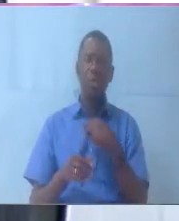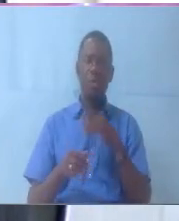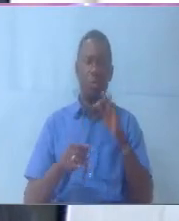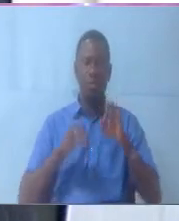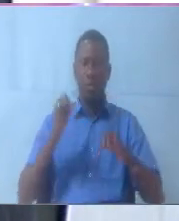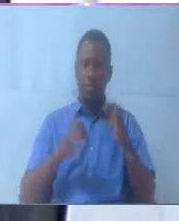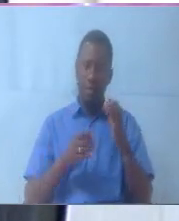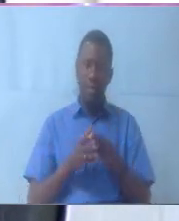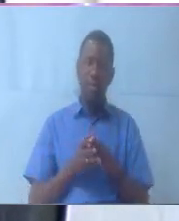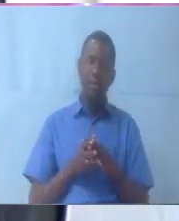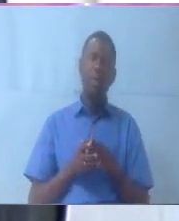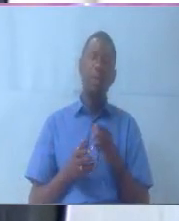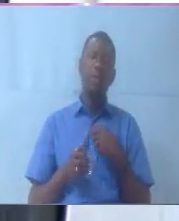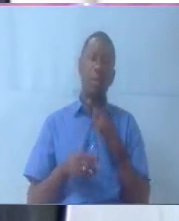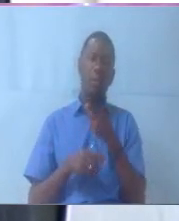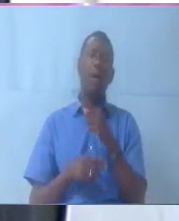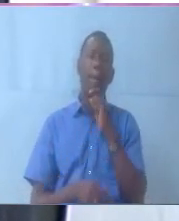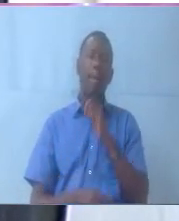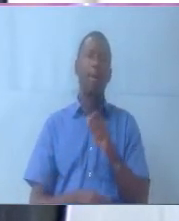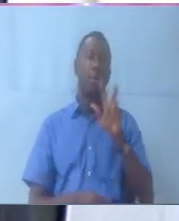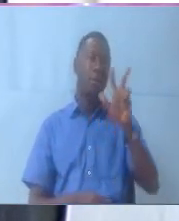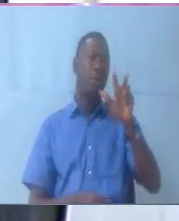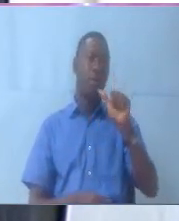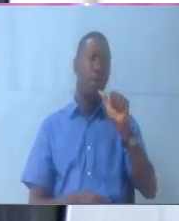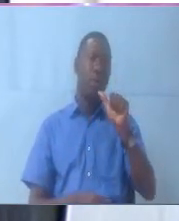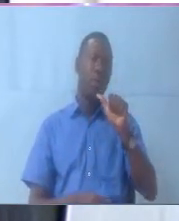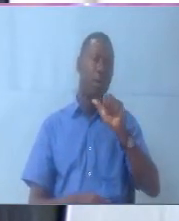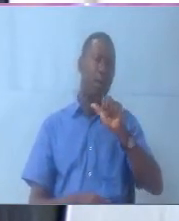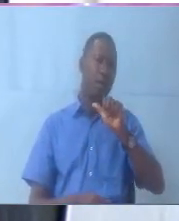Who was accused on a single charge of